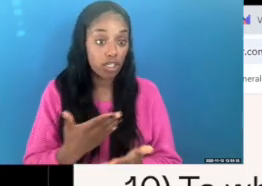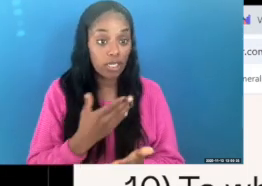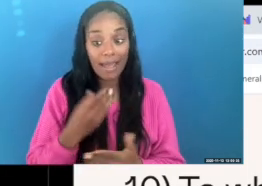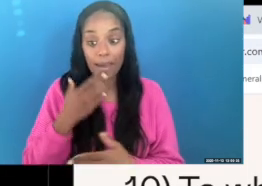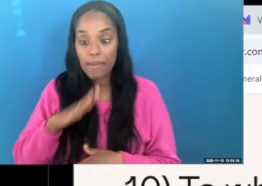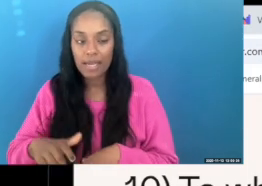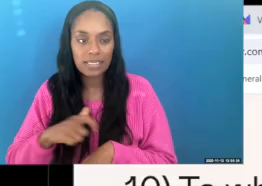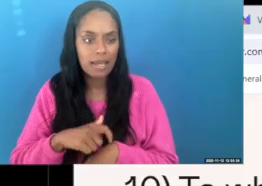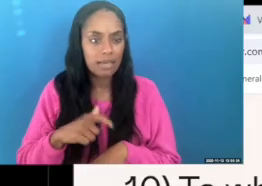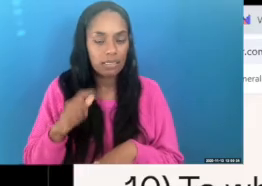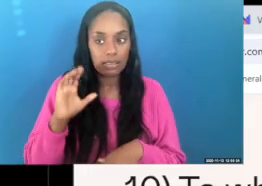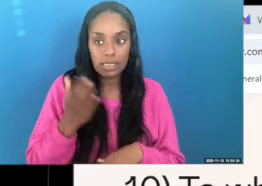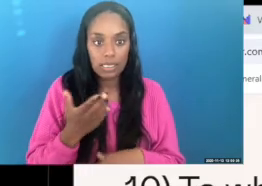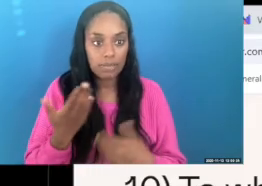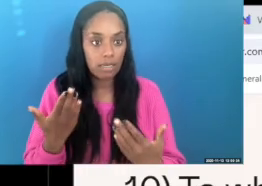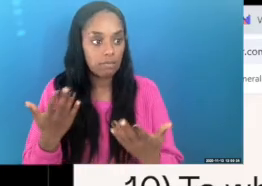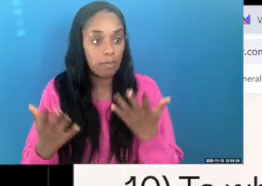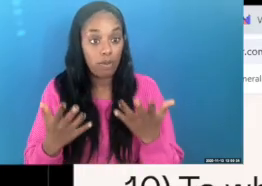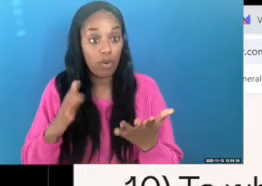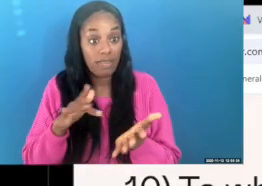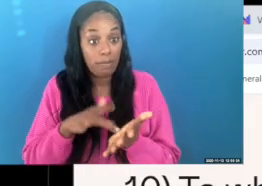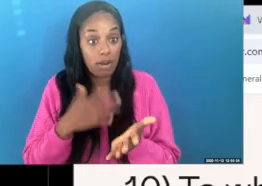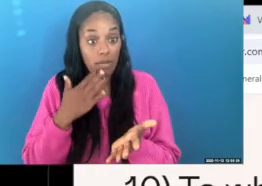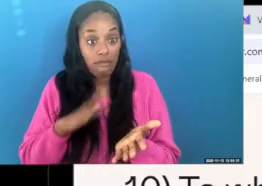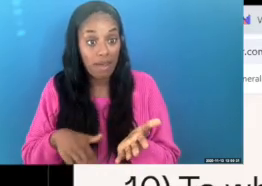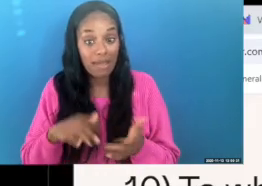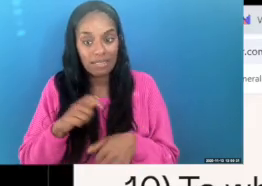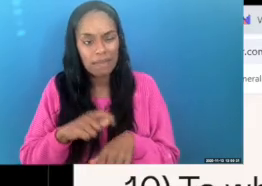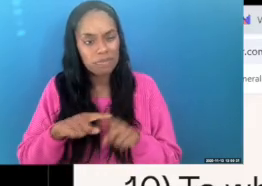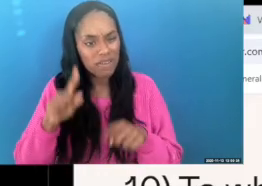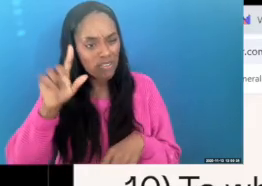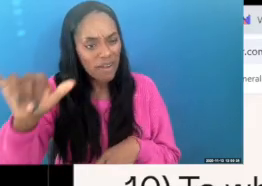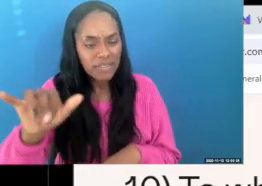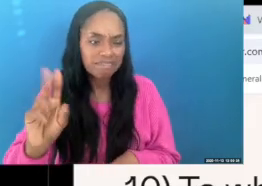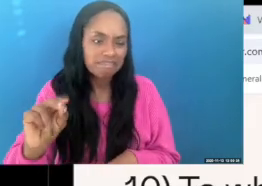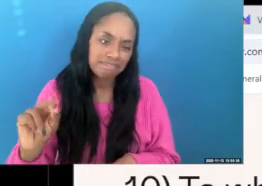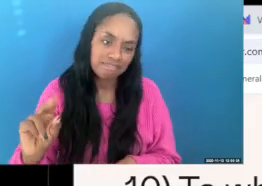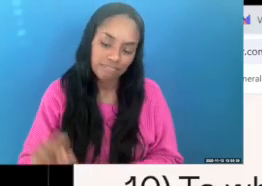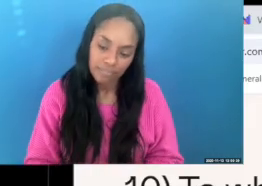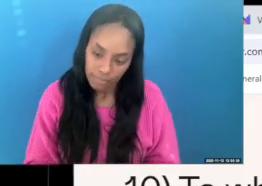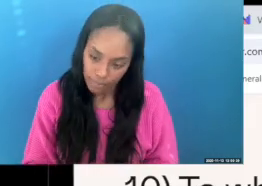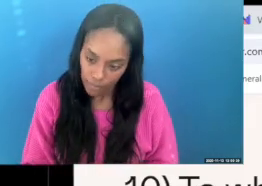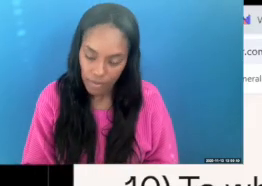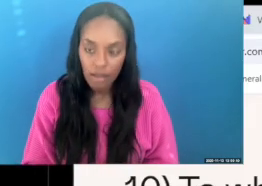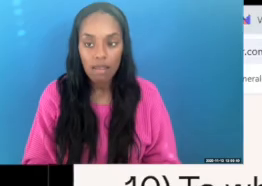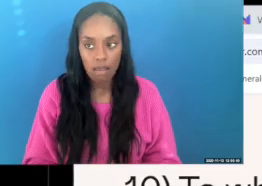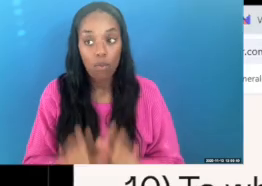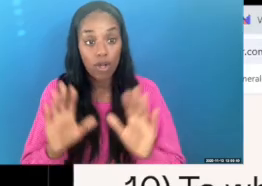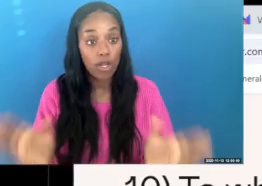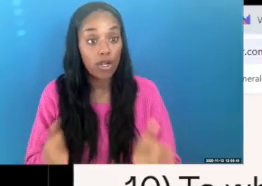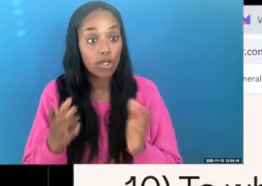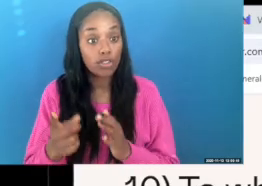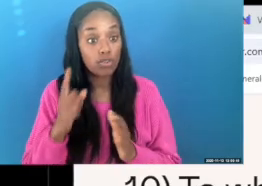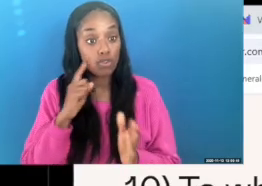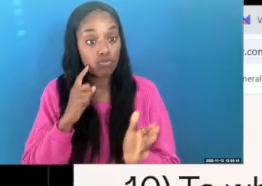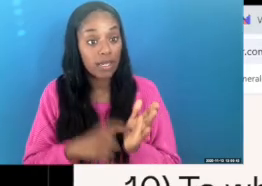just thinking over the horizon is always wise to sort of prepare for good times and bad. Right now, we're in the middle of bad